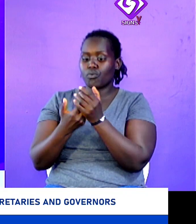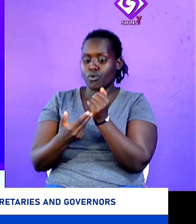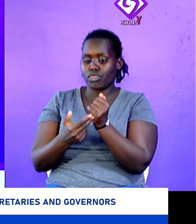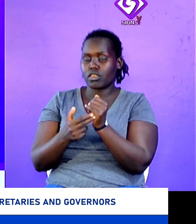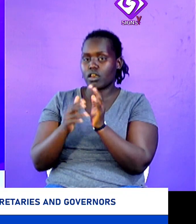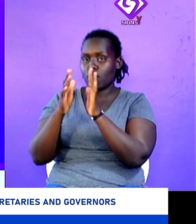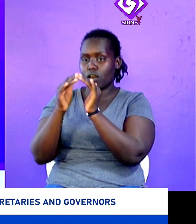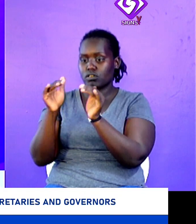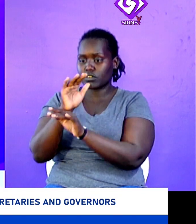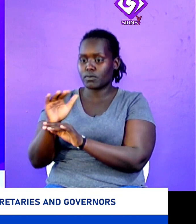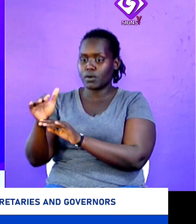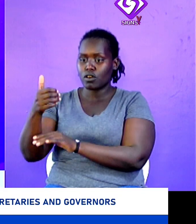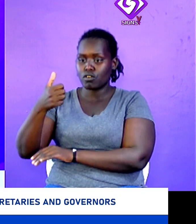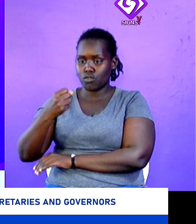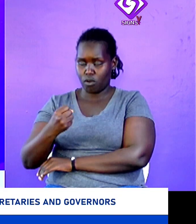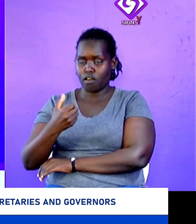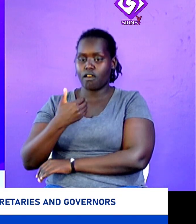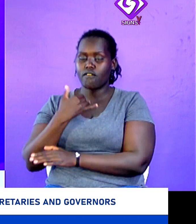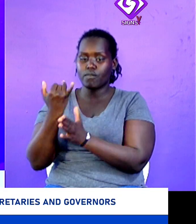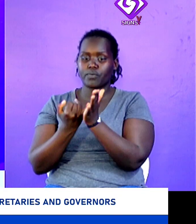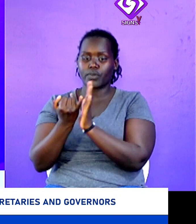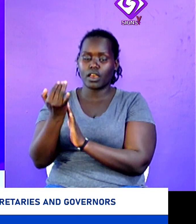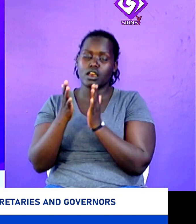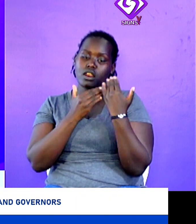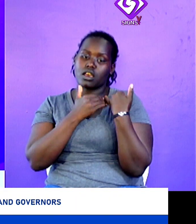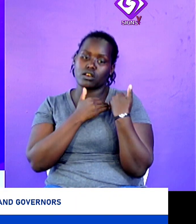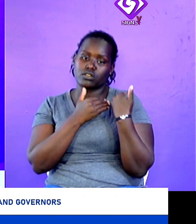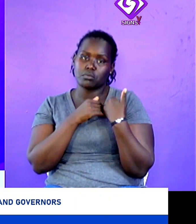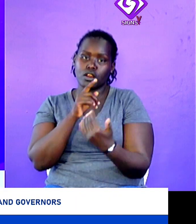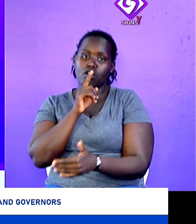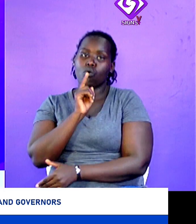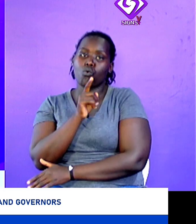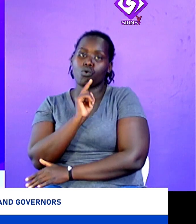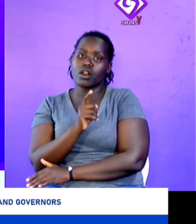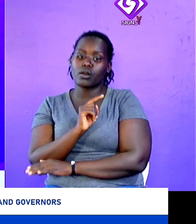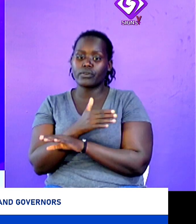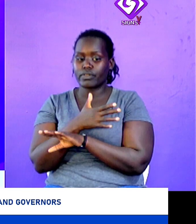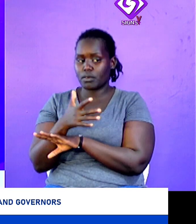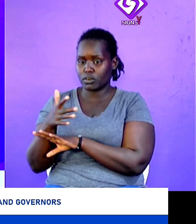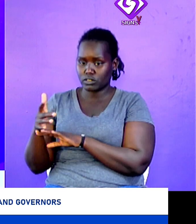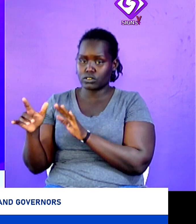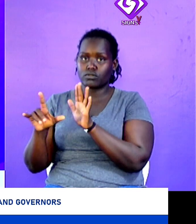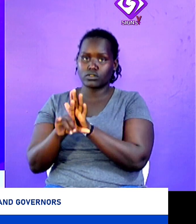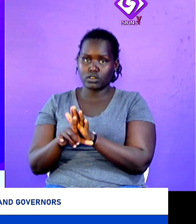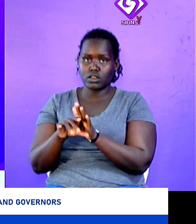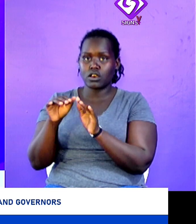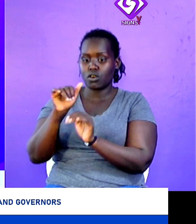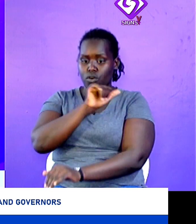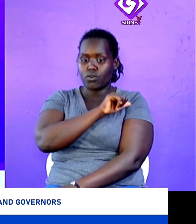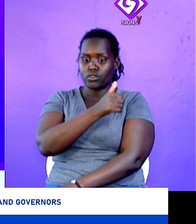to uphold integrity and accountability, warning that the misuse of legislative